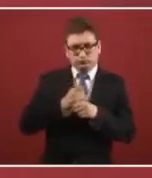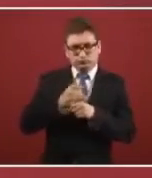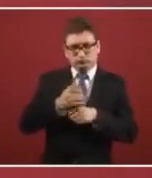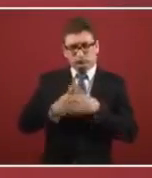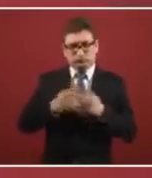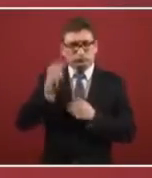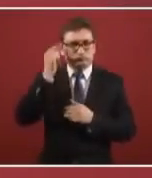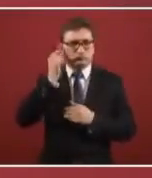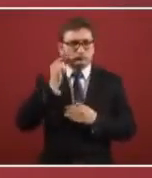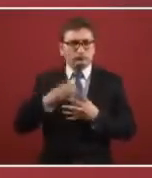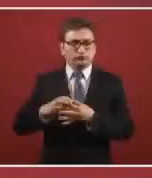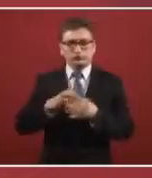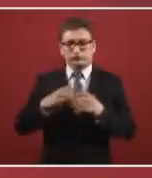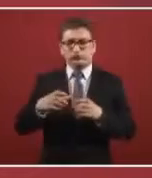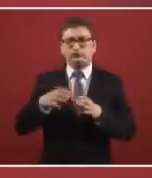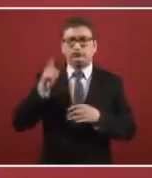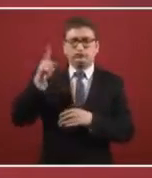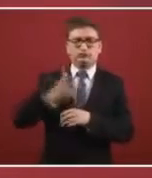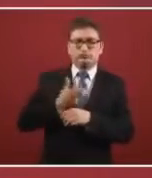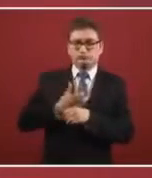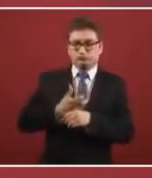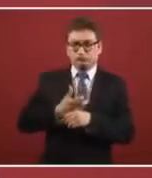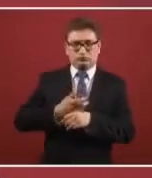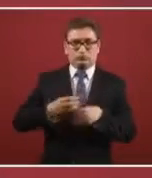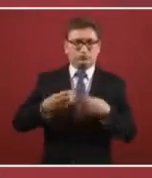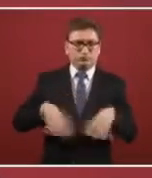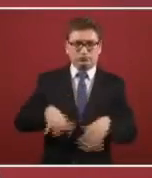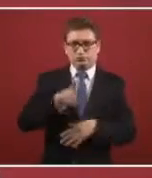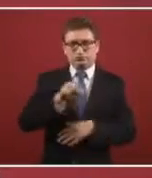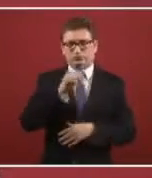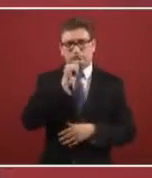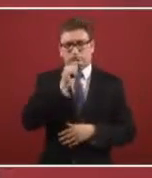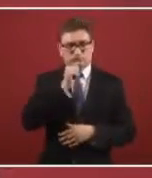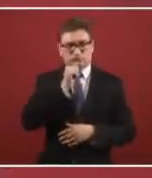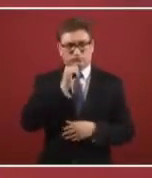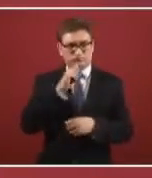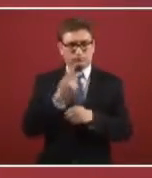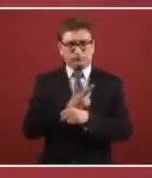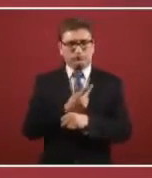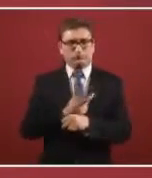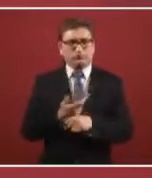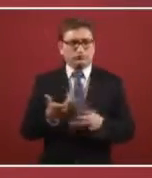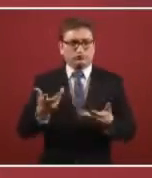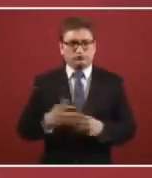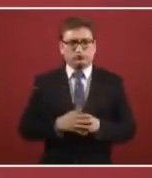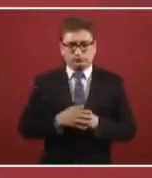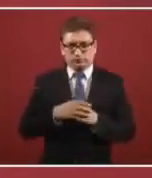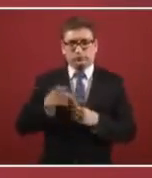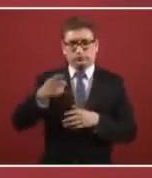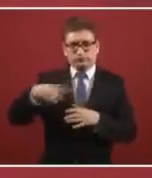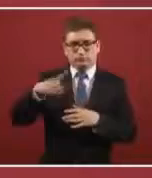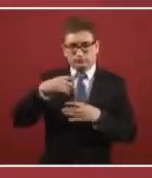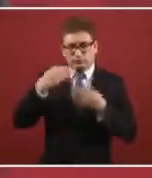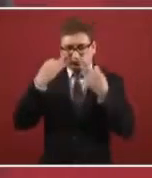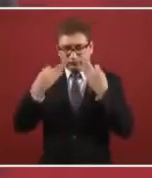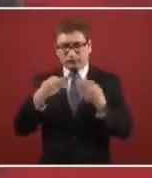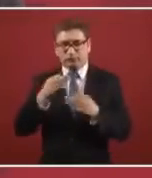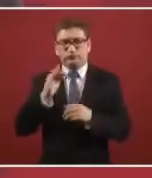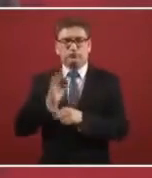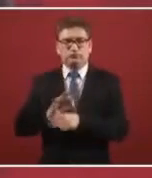So they're saying this is not the case that we're having. Is